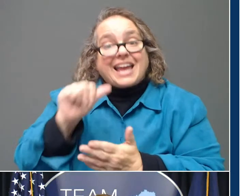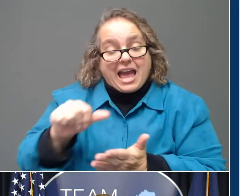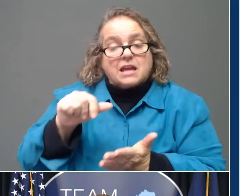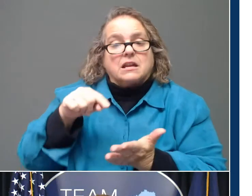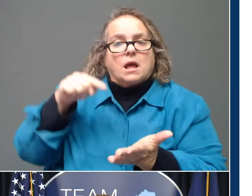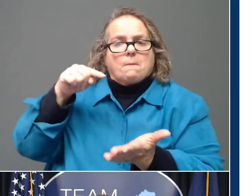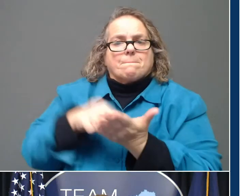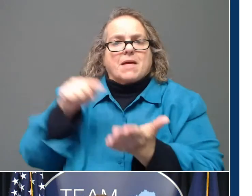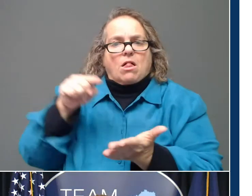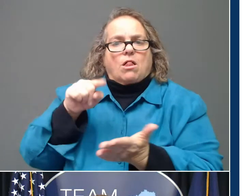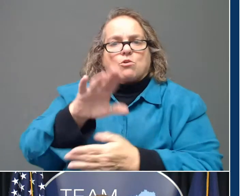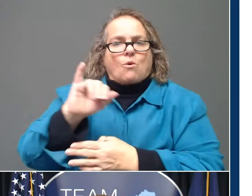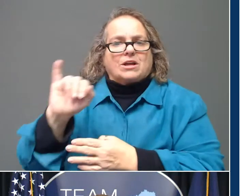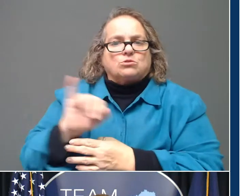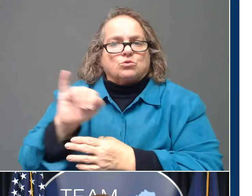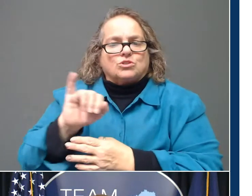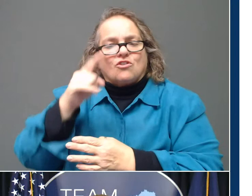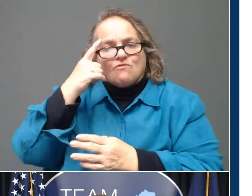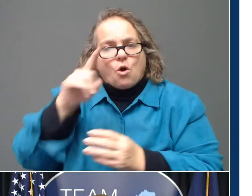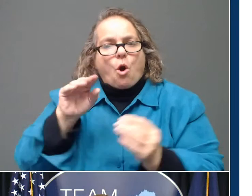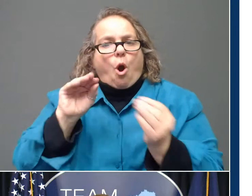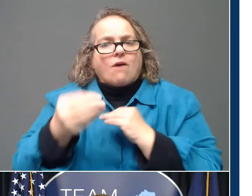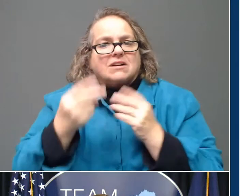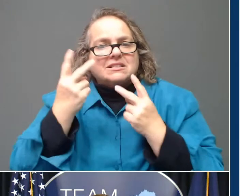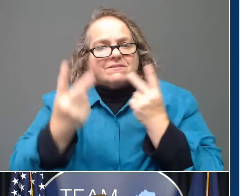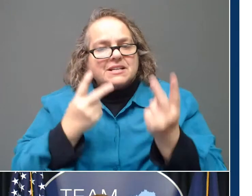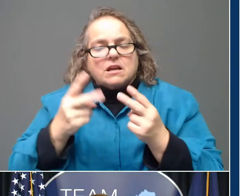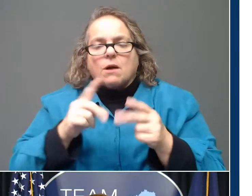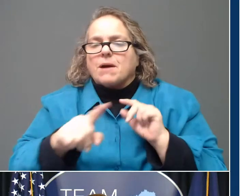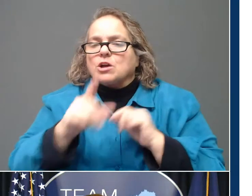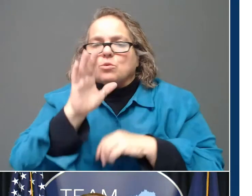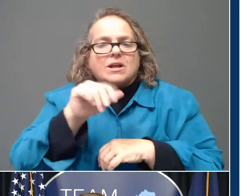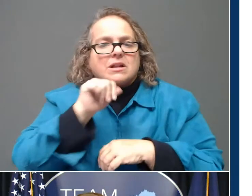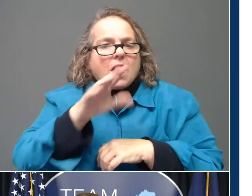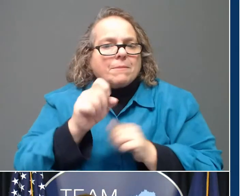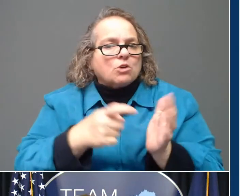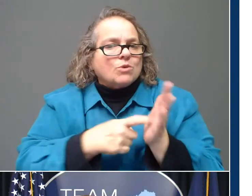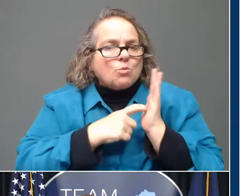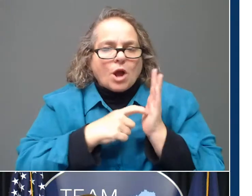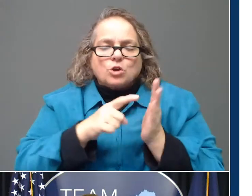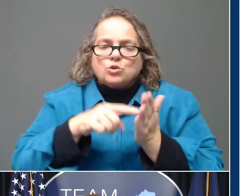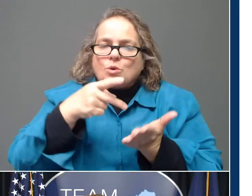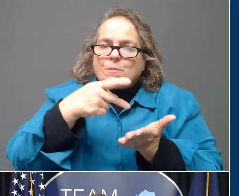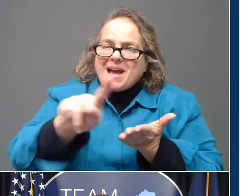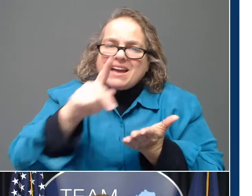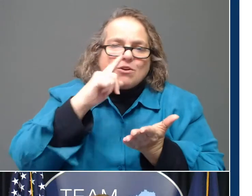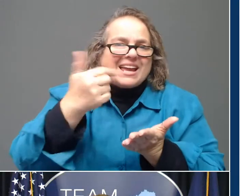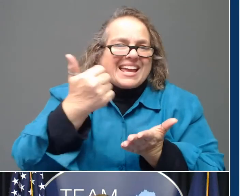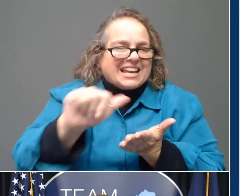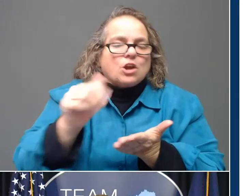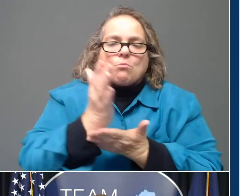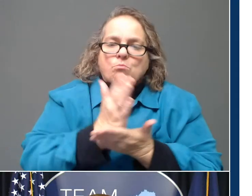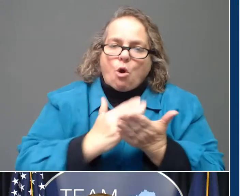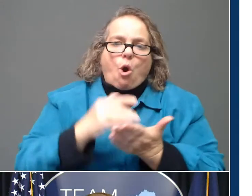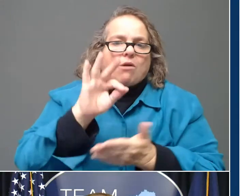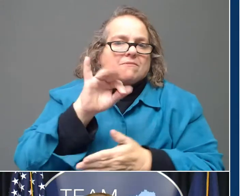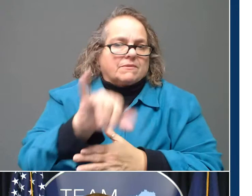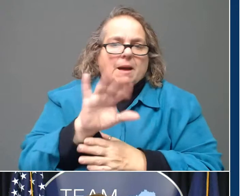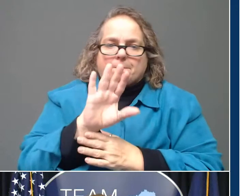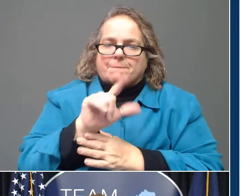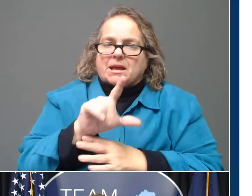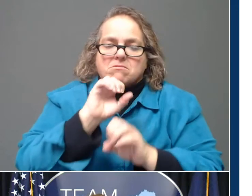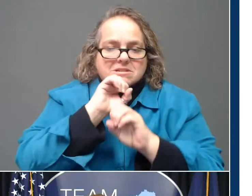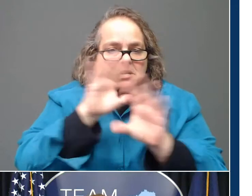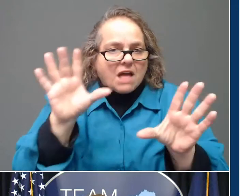office visit, but you will not be required to pay for any portion of that bill not covered